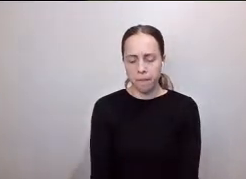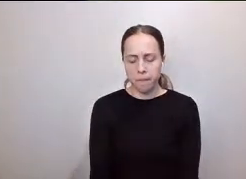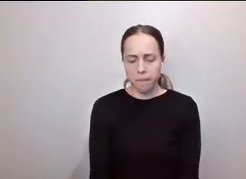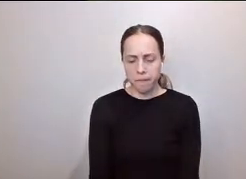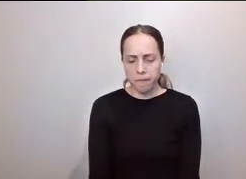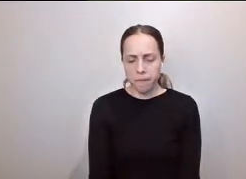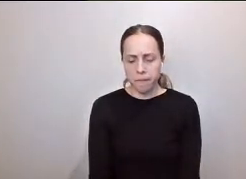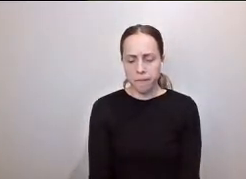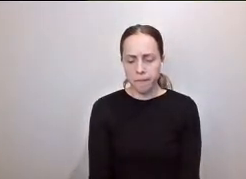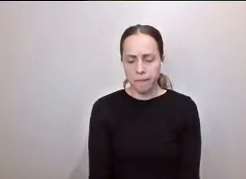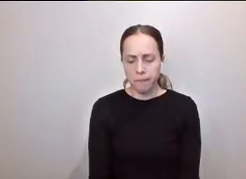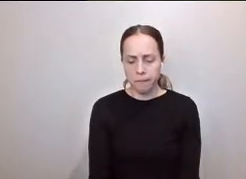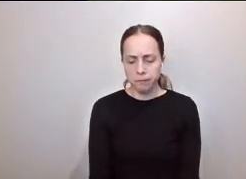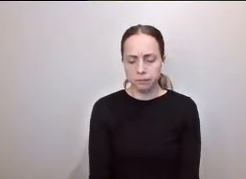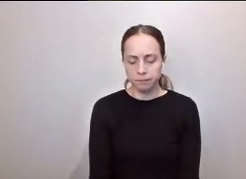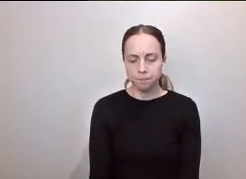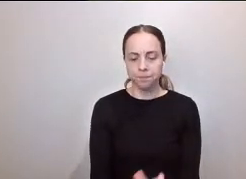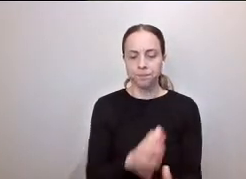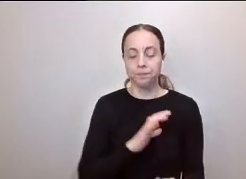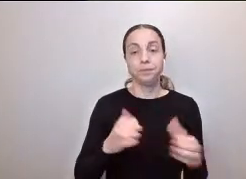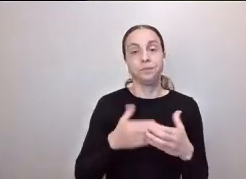Council Vice President Jenkins.